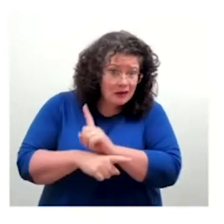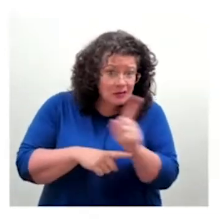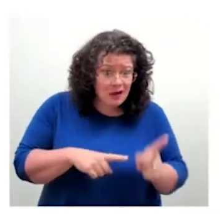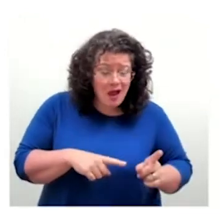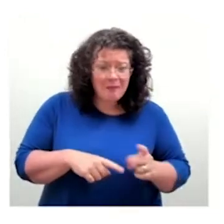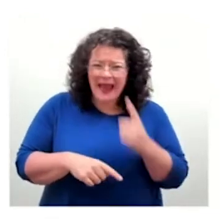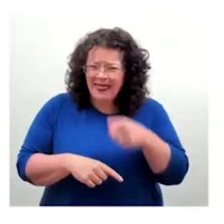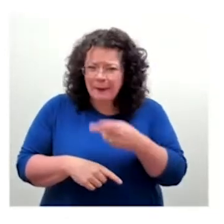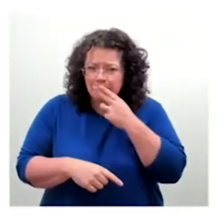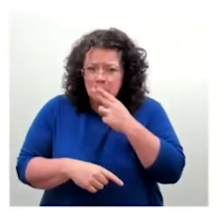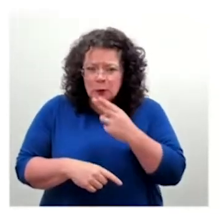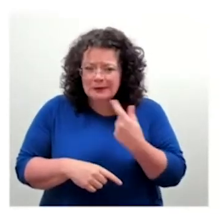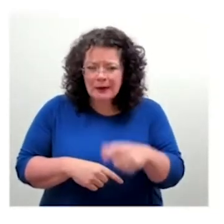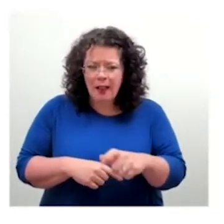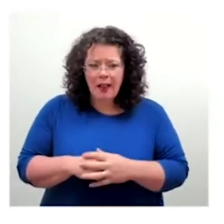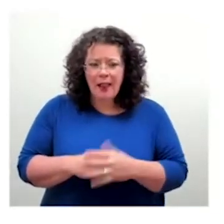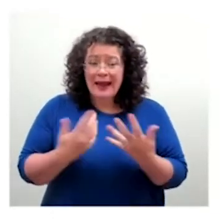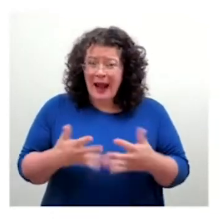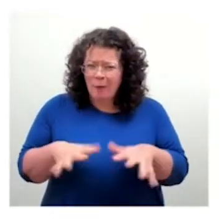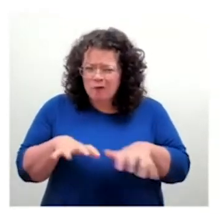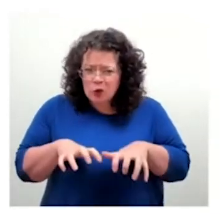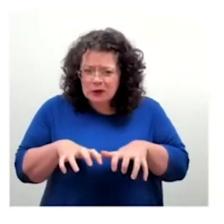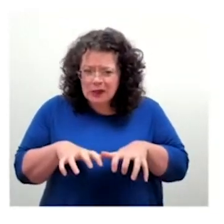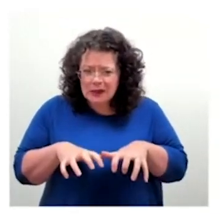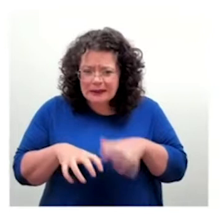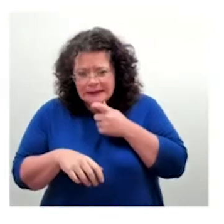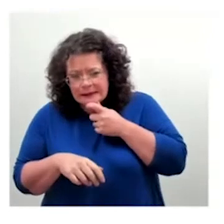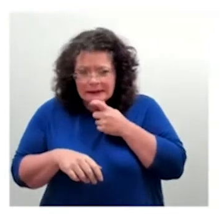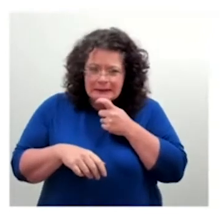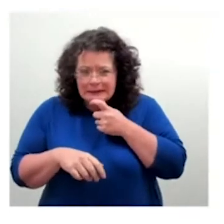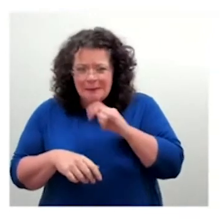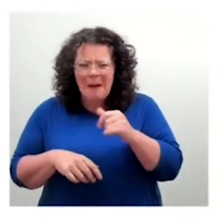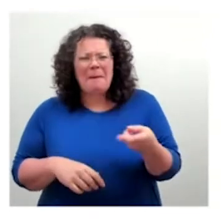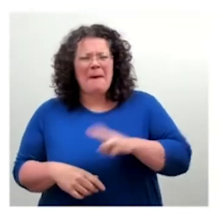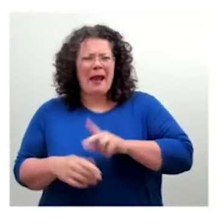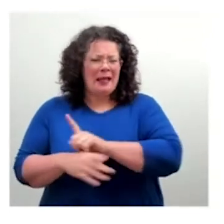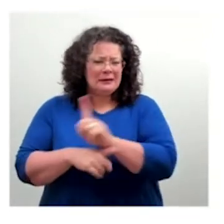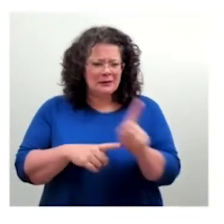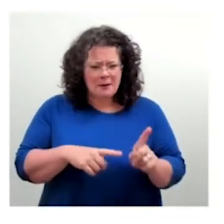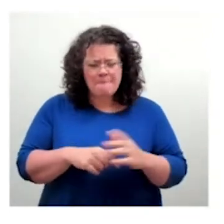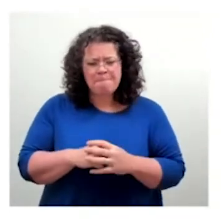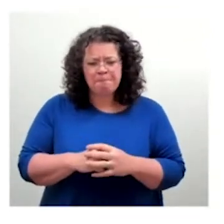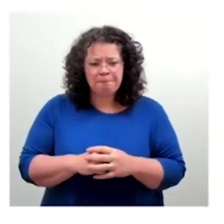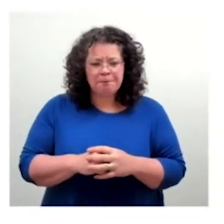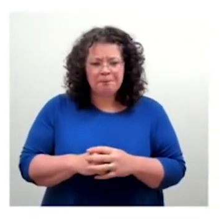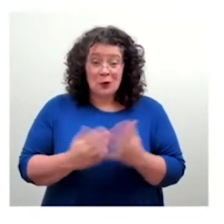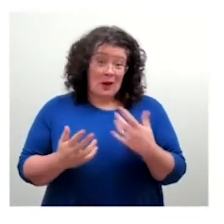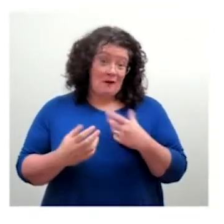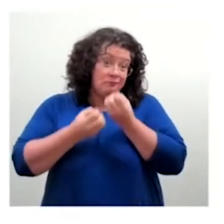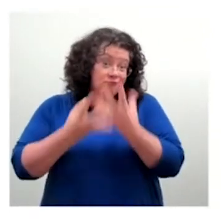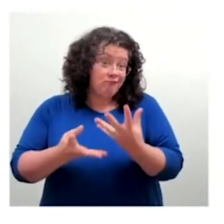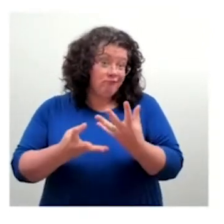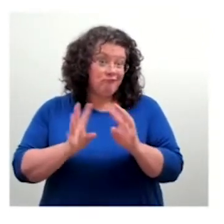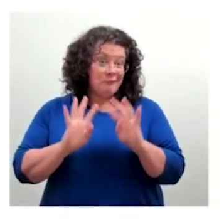you can tell, we have a pretty amazing panel today, and we're going to dive right into some of the questions. Right now, the first one came to us, and it's focused